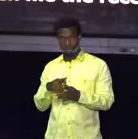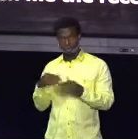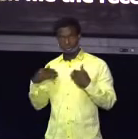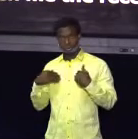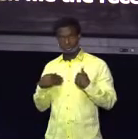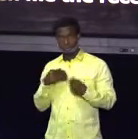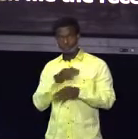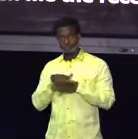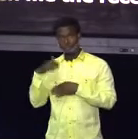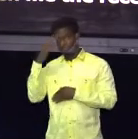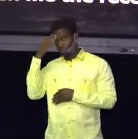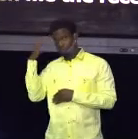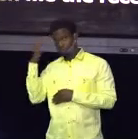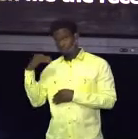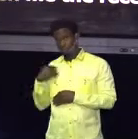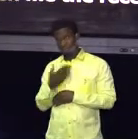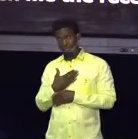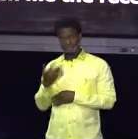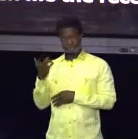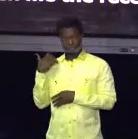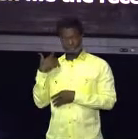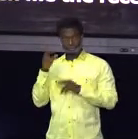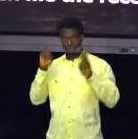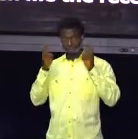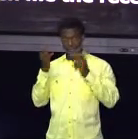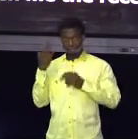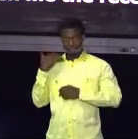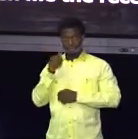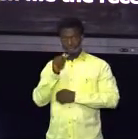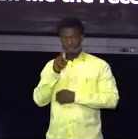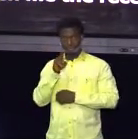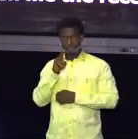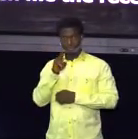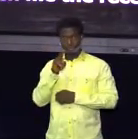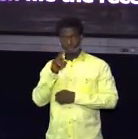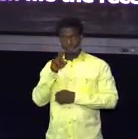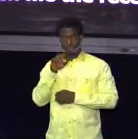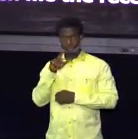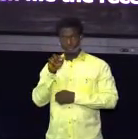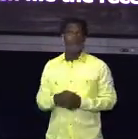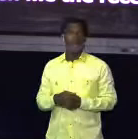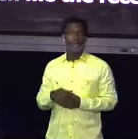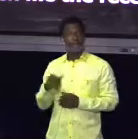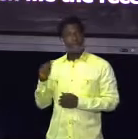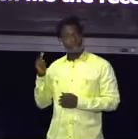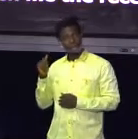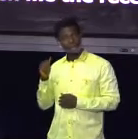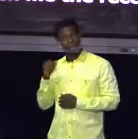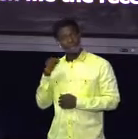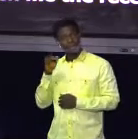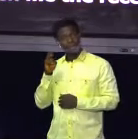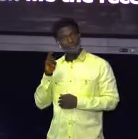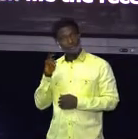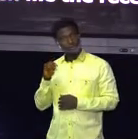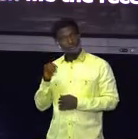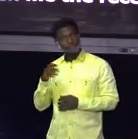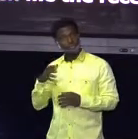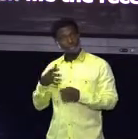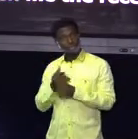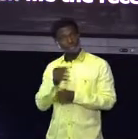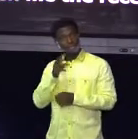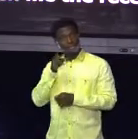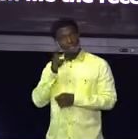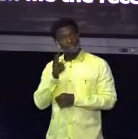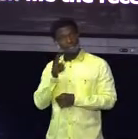or have. Don't forget, our last topic was auxiliary verb. Auntie Fumi got 6 out